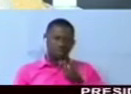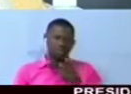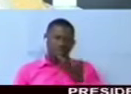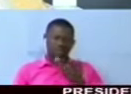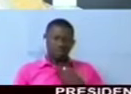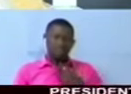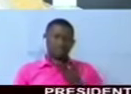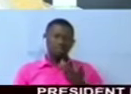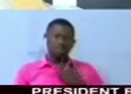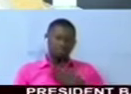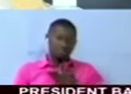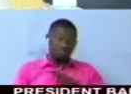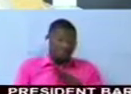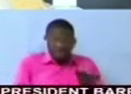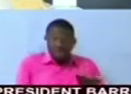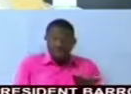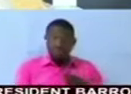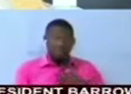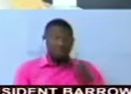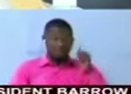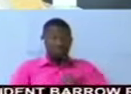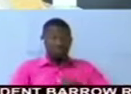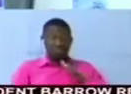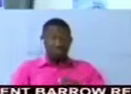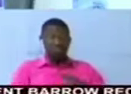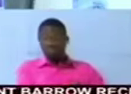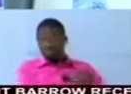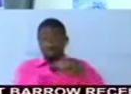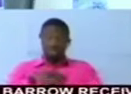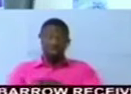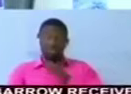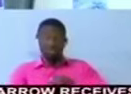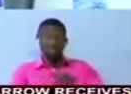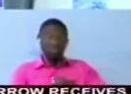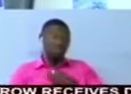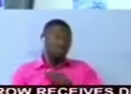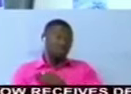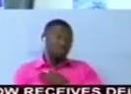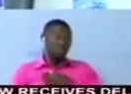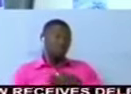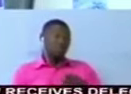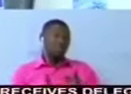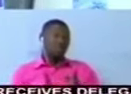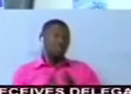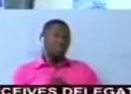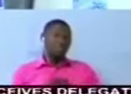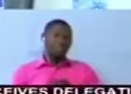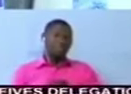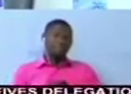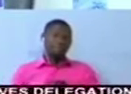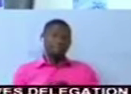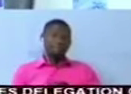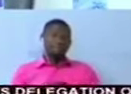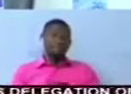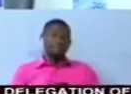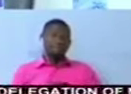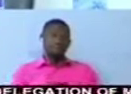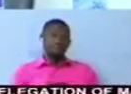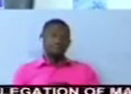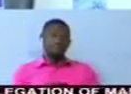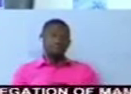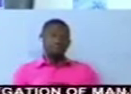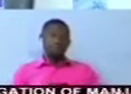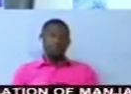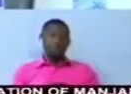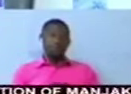you were tortured. That's where you. That's why you were being treated like that. Wow, lulu regular because you have them on for